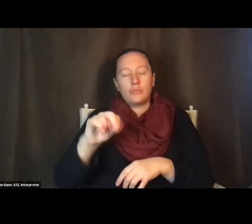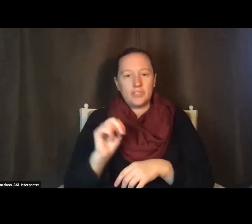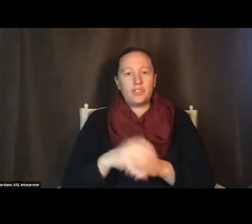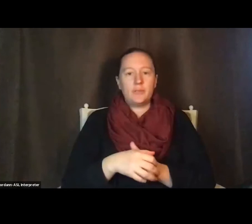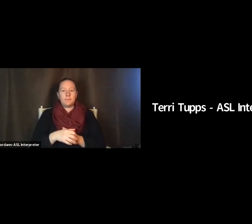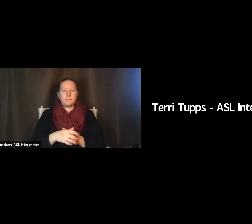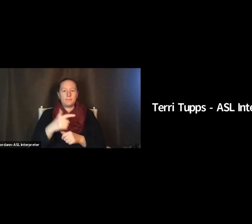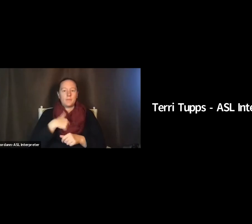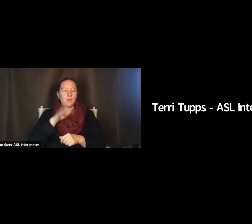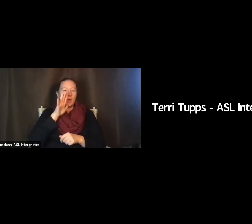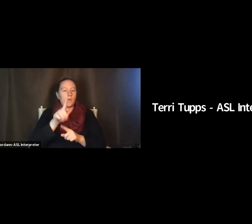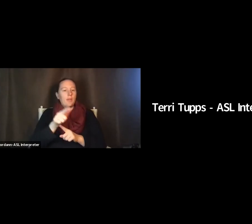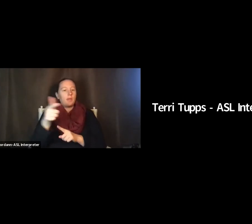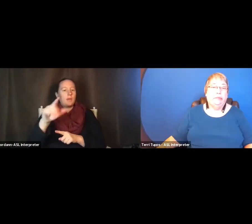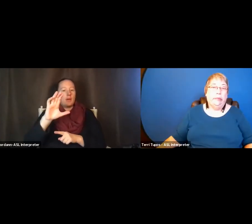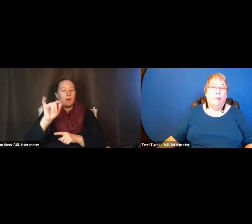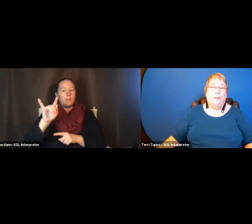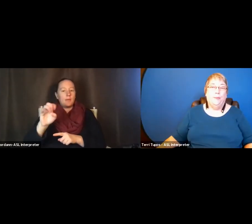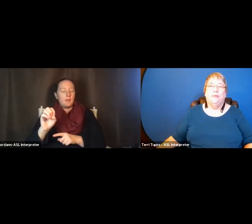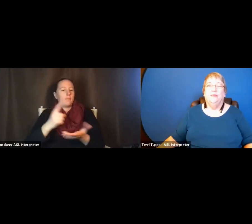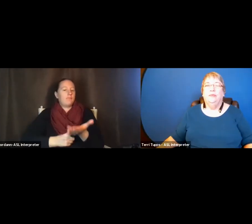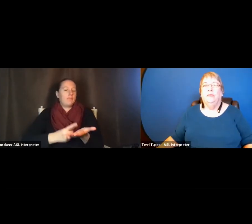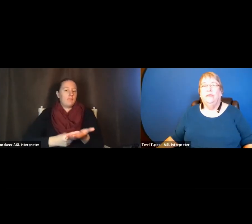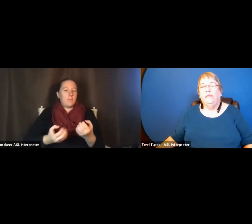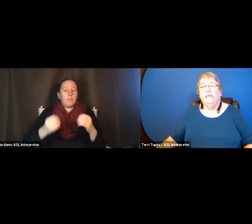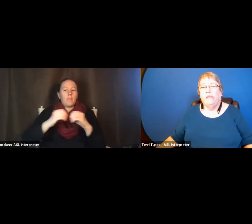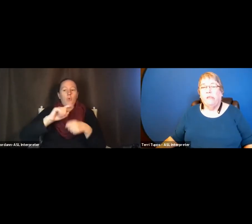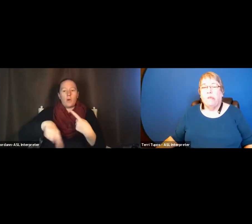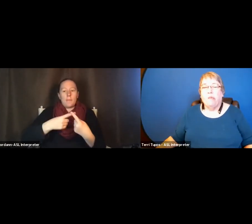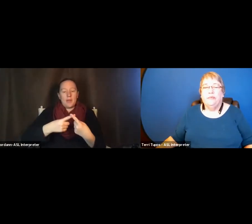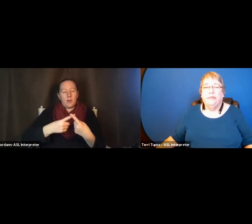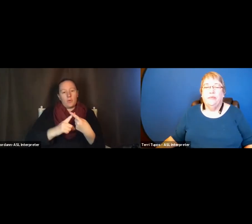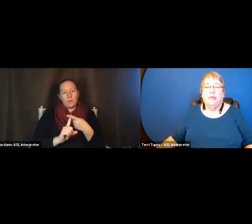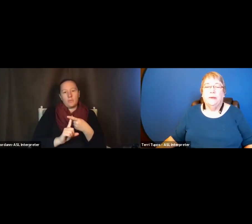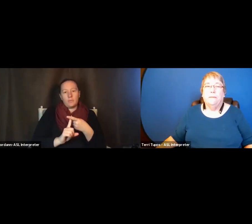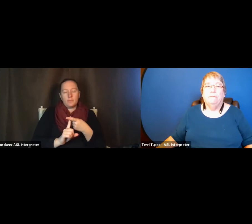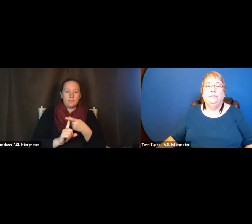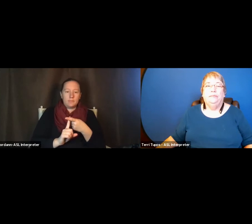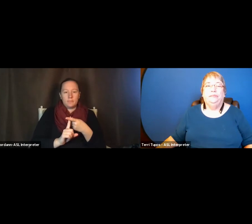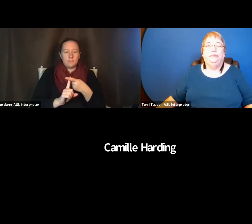it off to Camille to talk a little bit about.